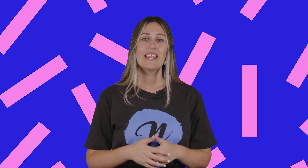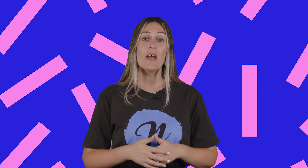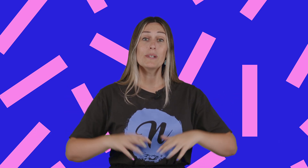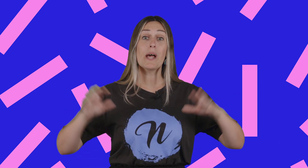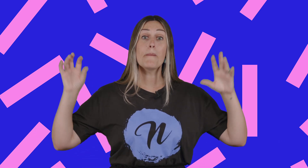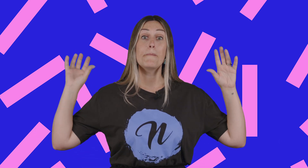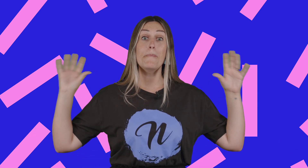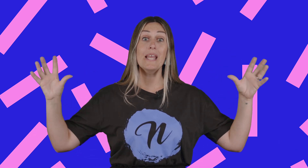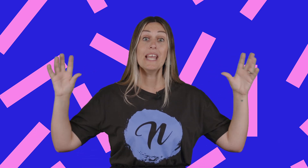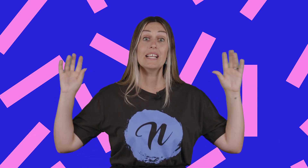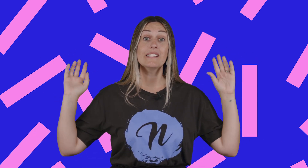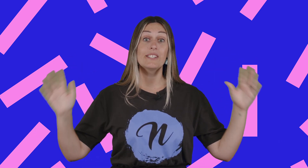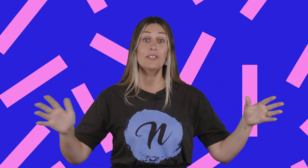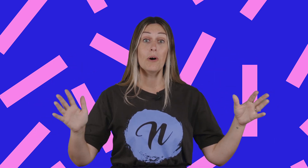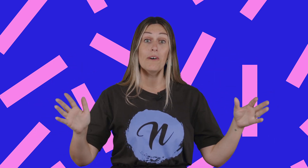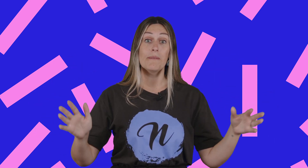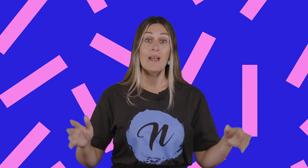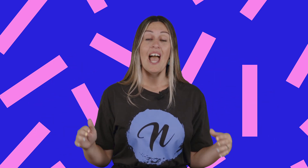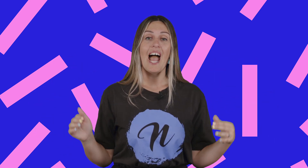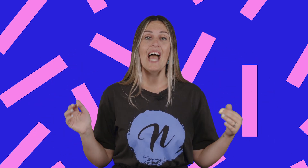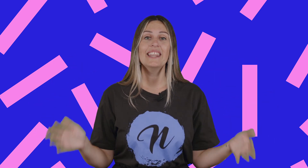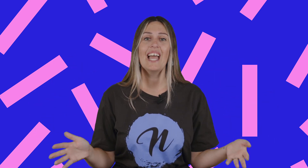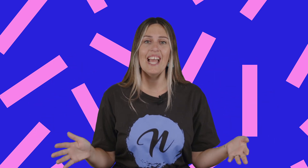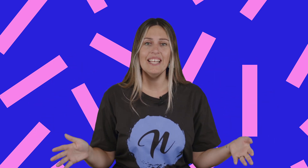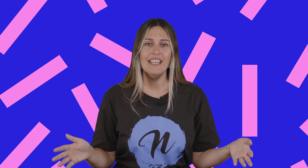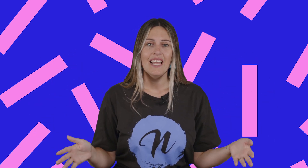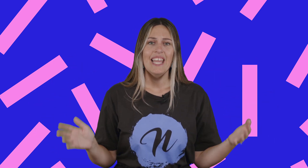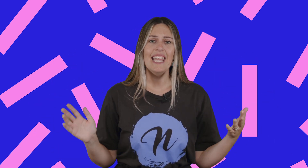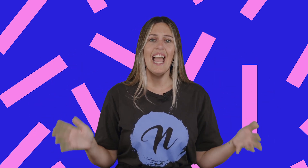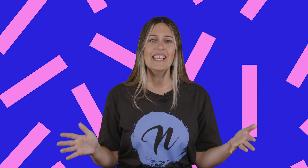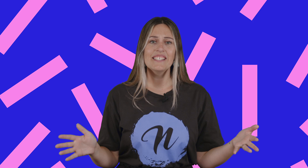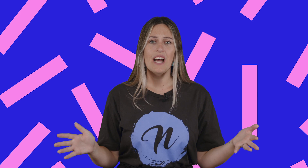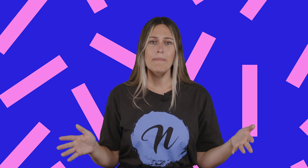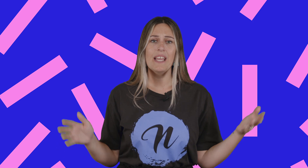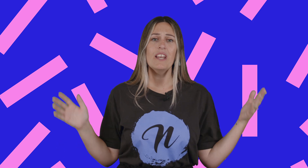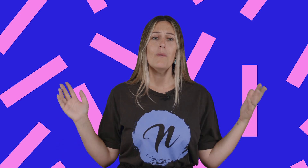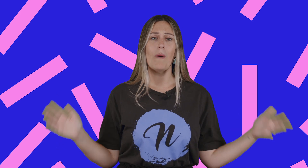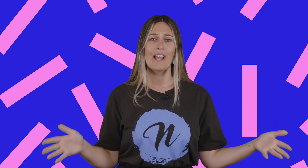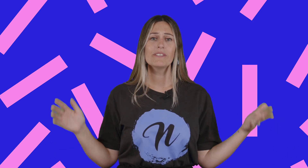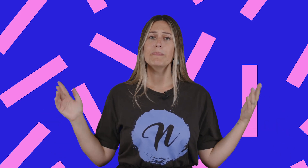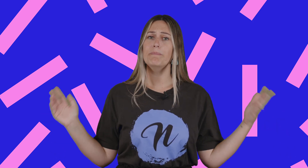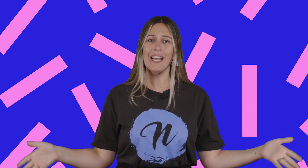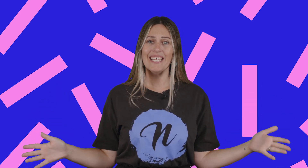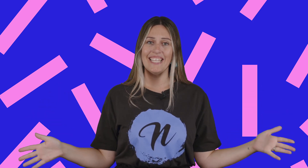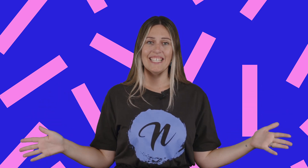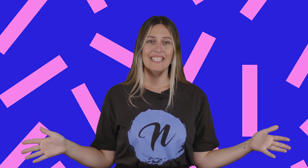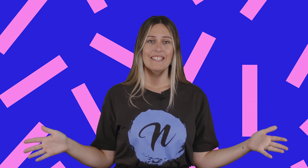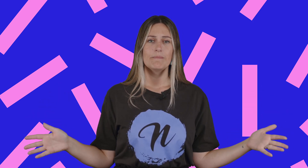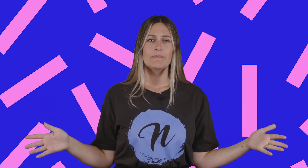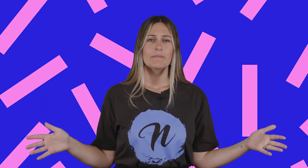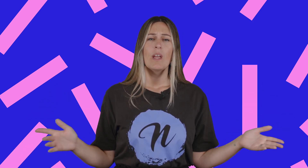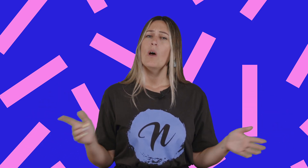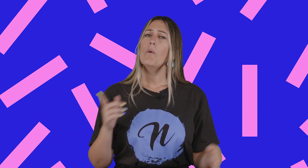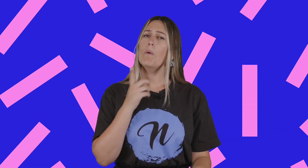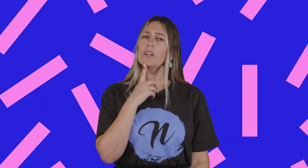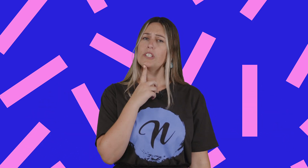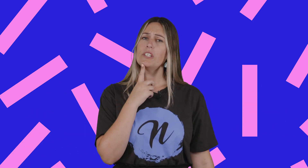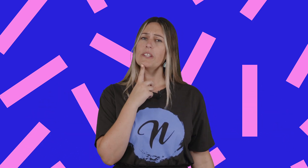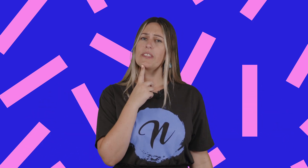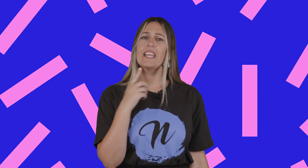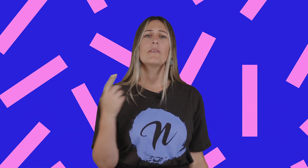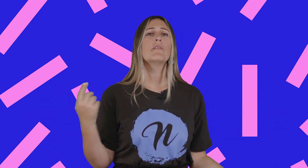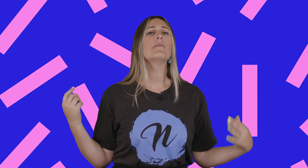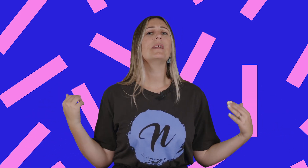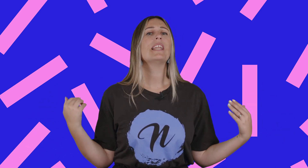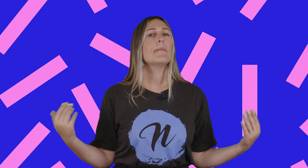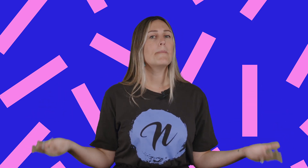That's right, there was a big storm, and then he ended up in a whale's belly. What do